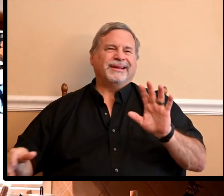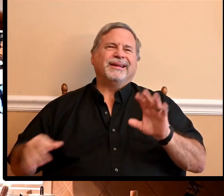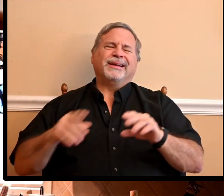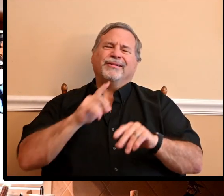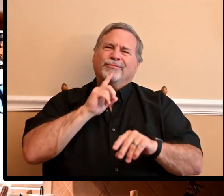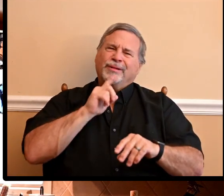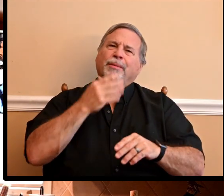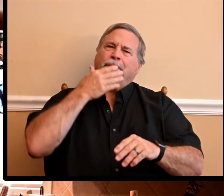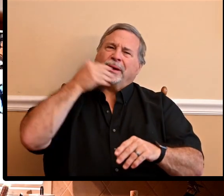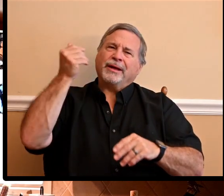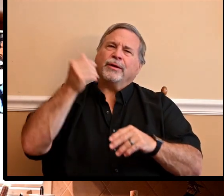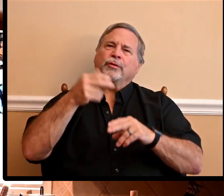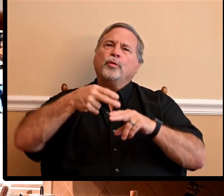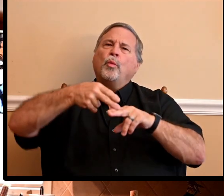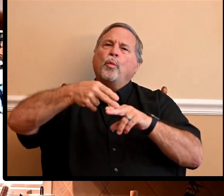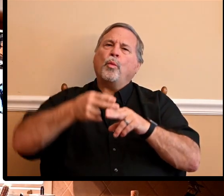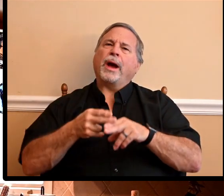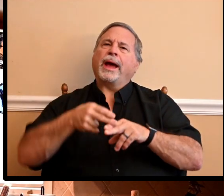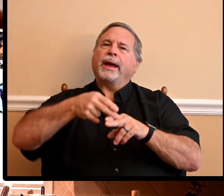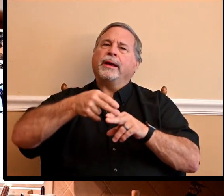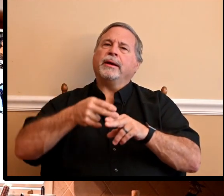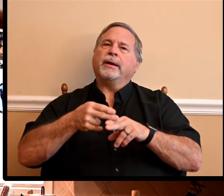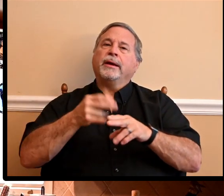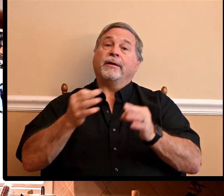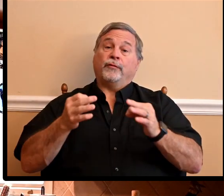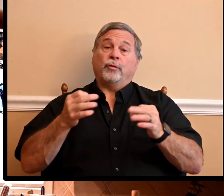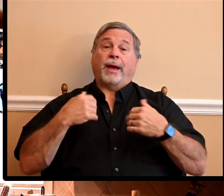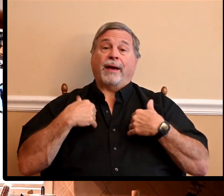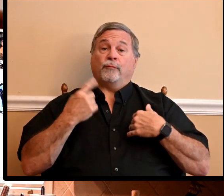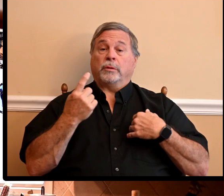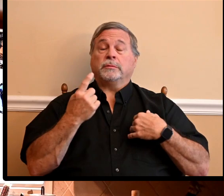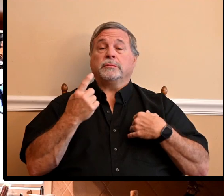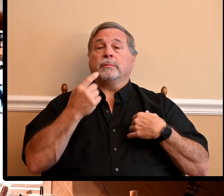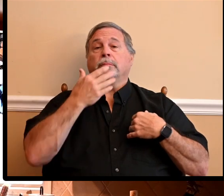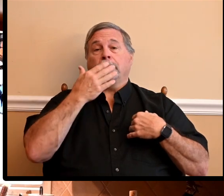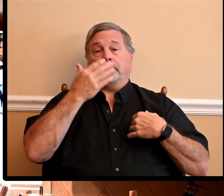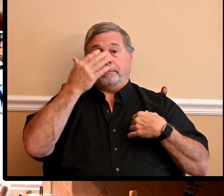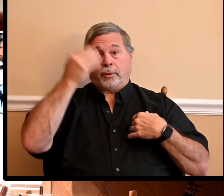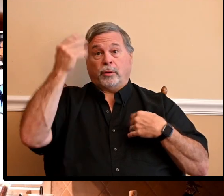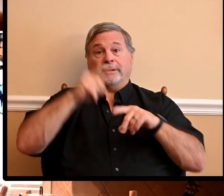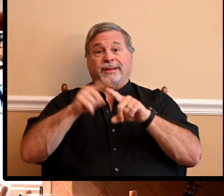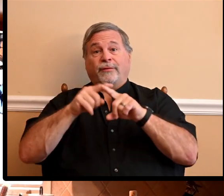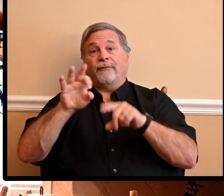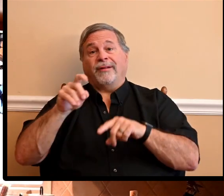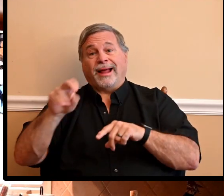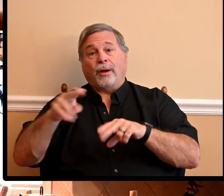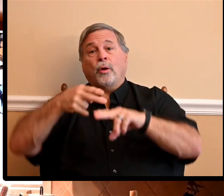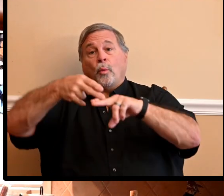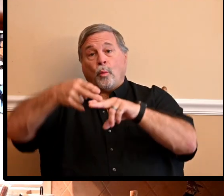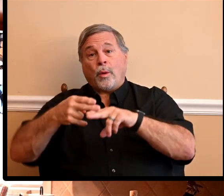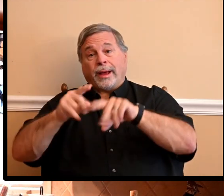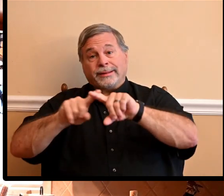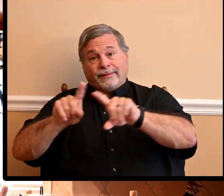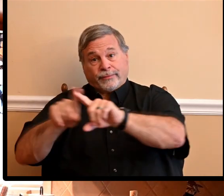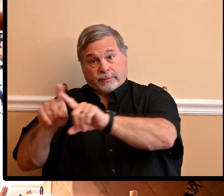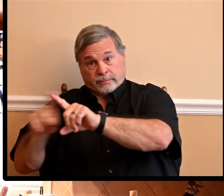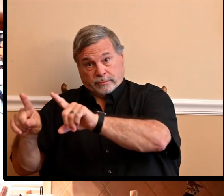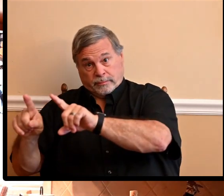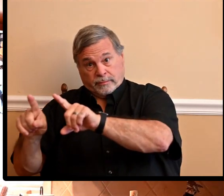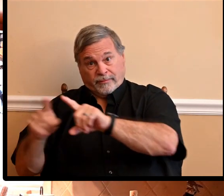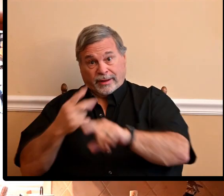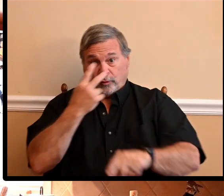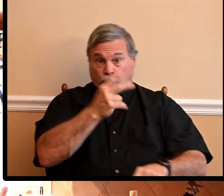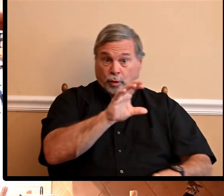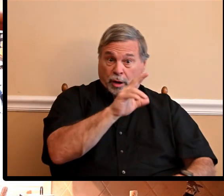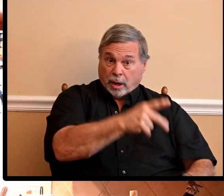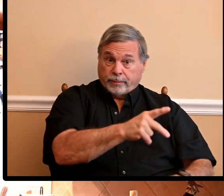use that. It's actually better to weigh, so if you have the ability to use a scale, because different flours weigh different things. So if I